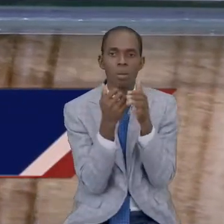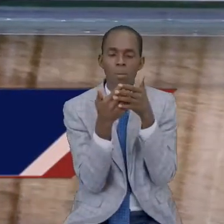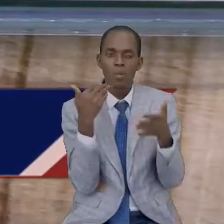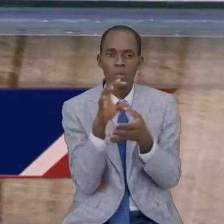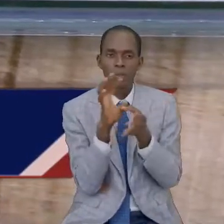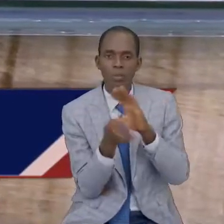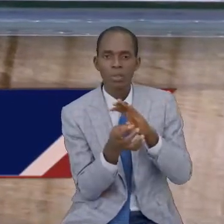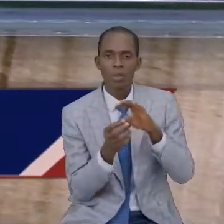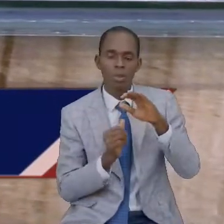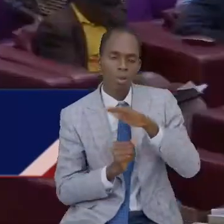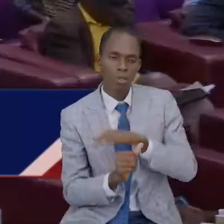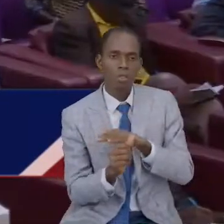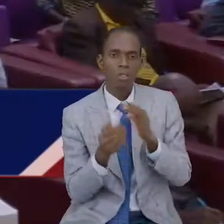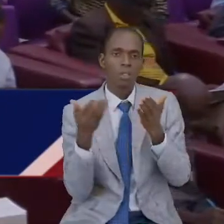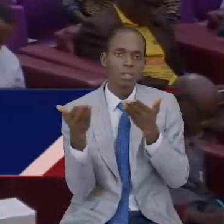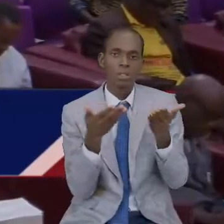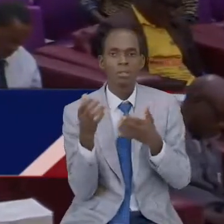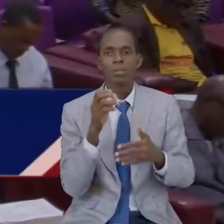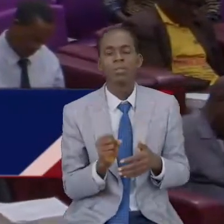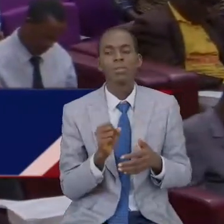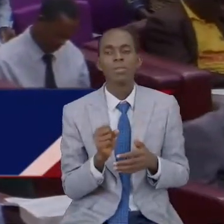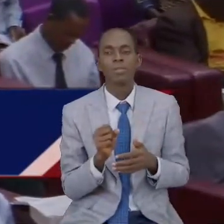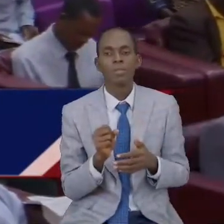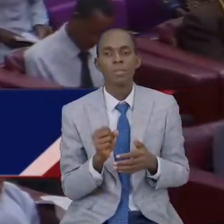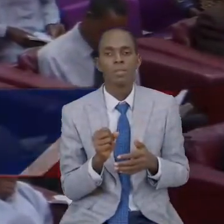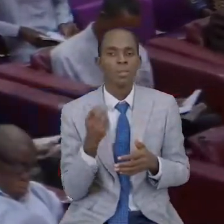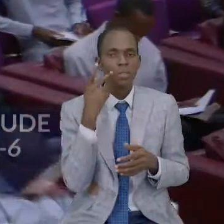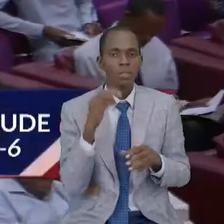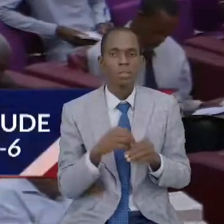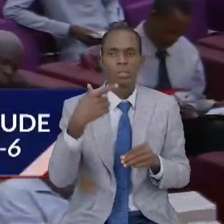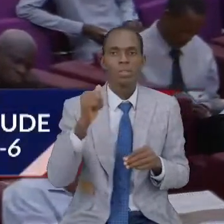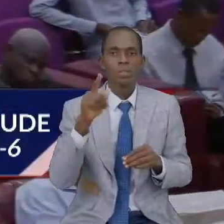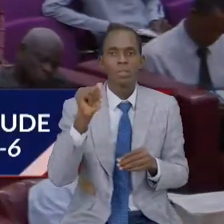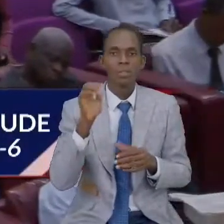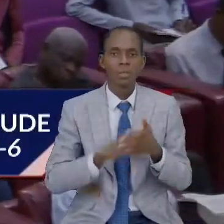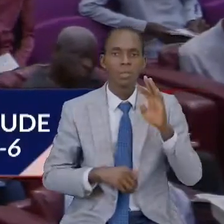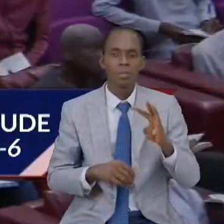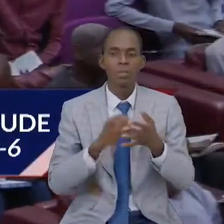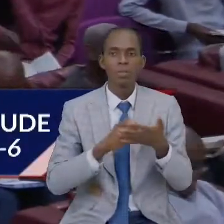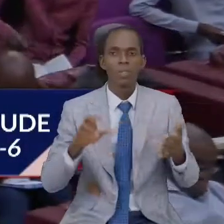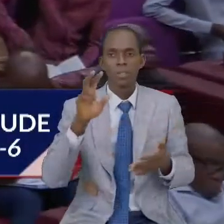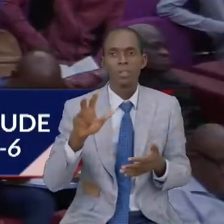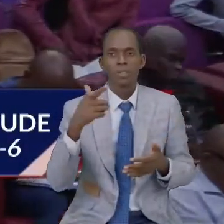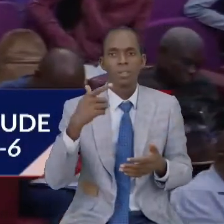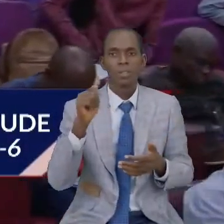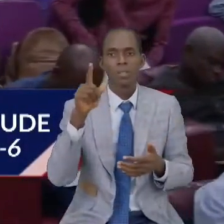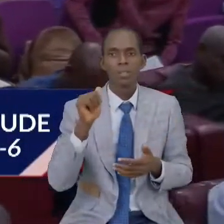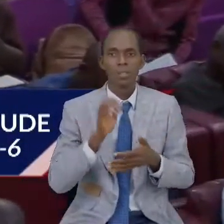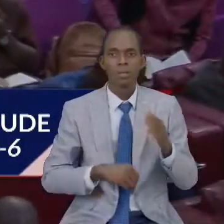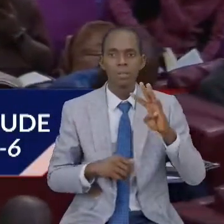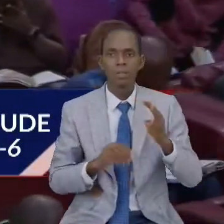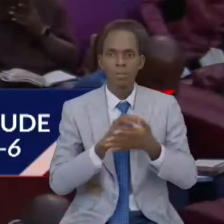before conversion under servitude. It tells us in Galatians chapter 4, looking at verse 3, even so